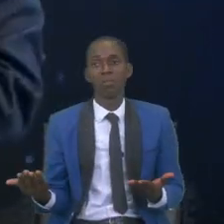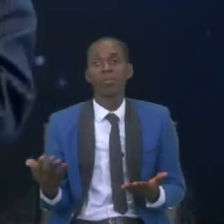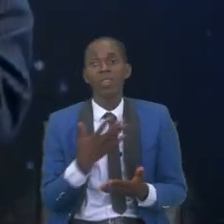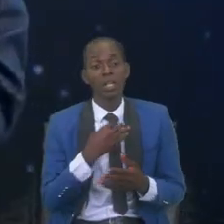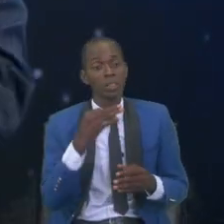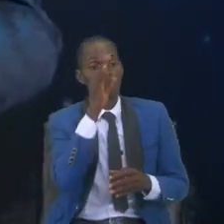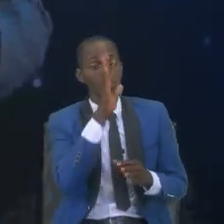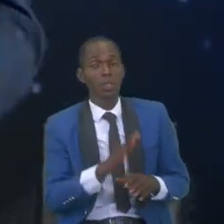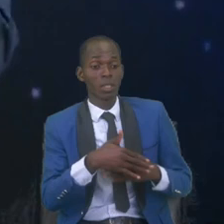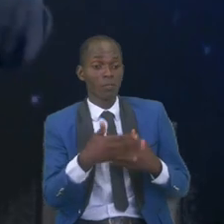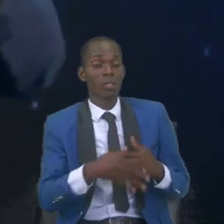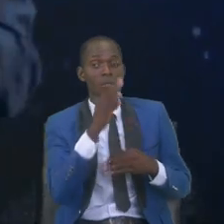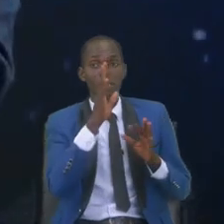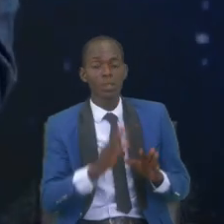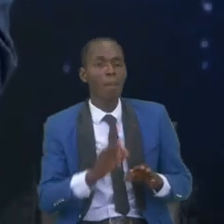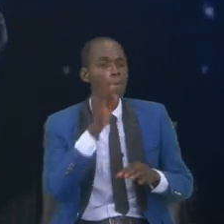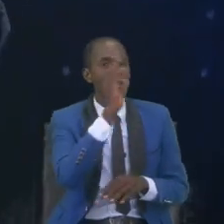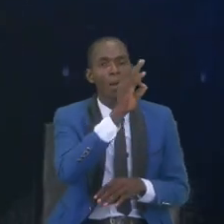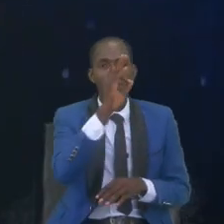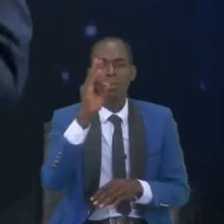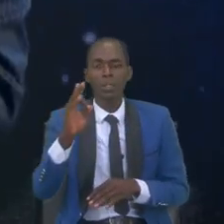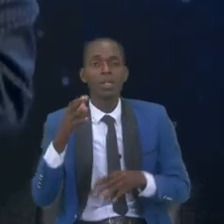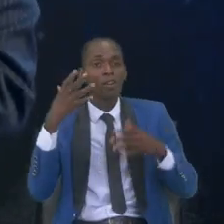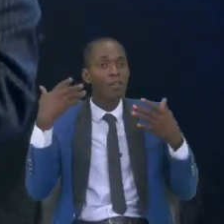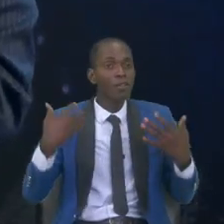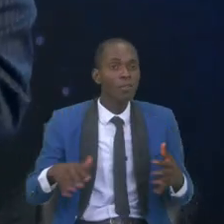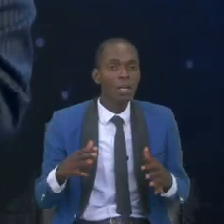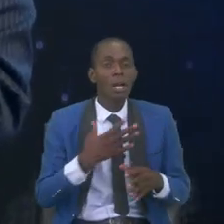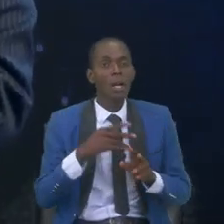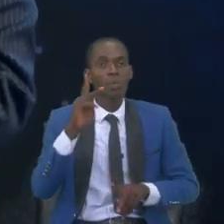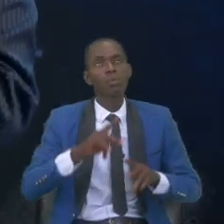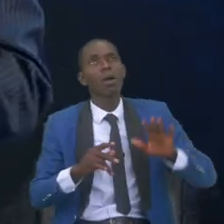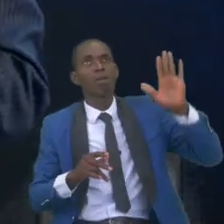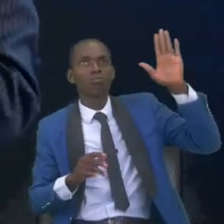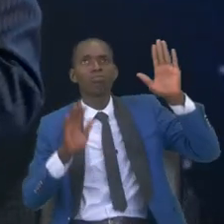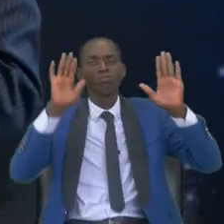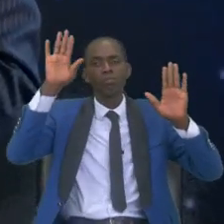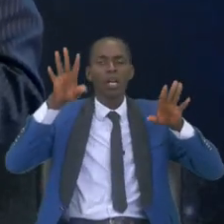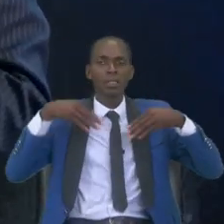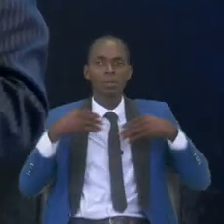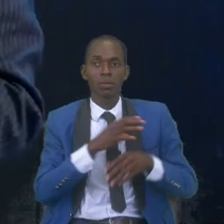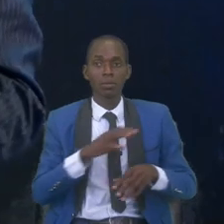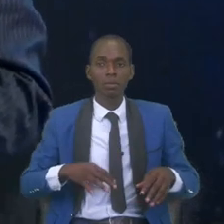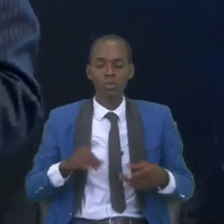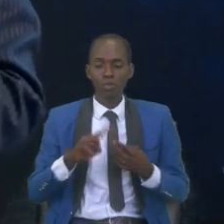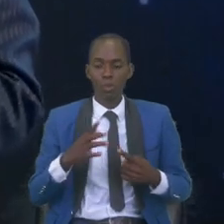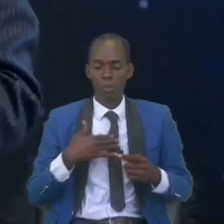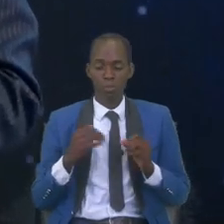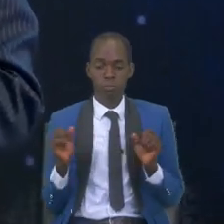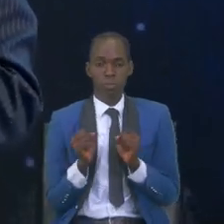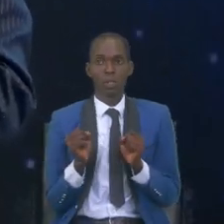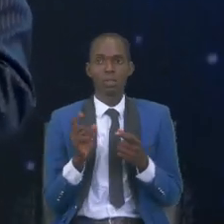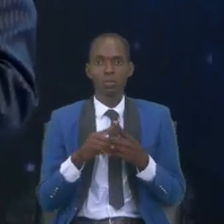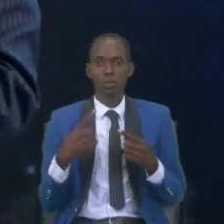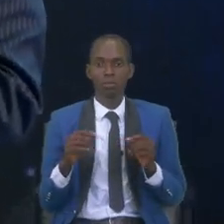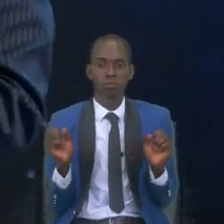preached the salvation message and made the altar call. And people responded. To my shock and to the shock of